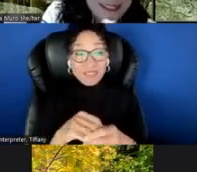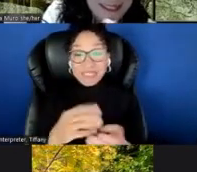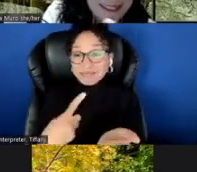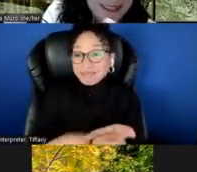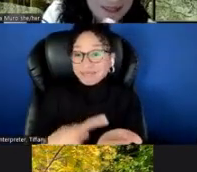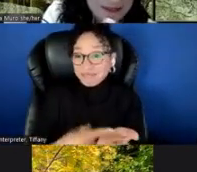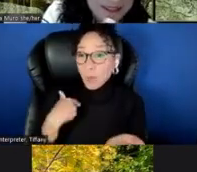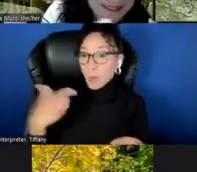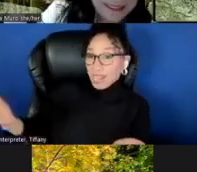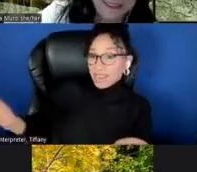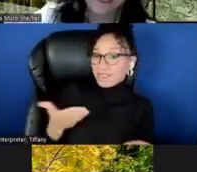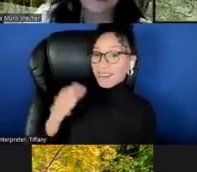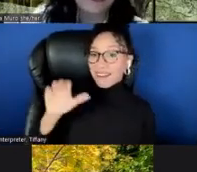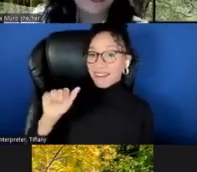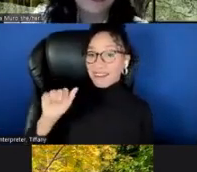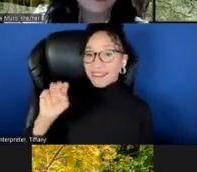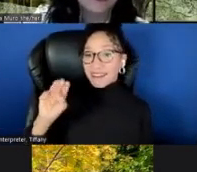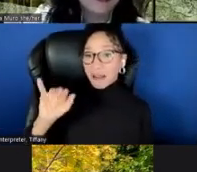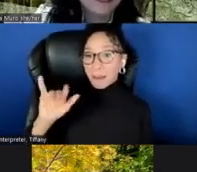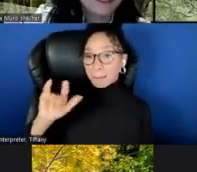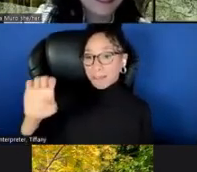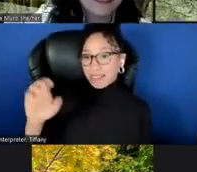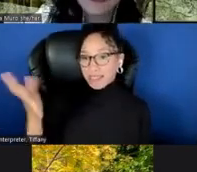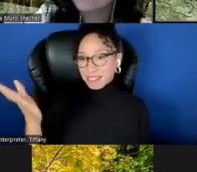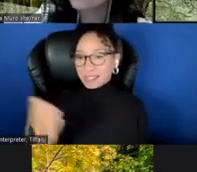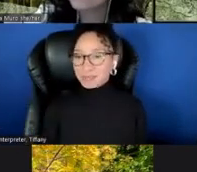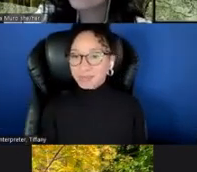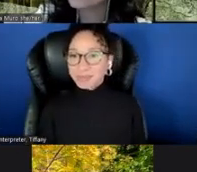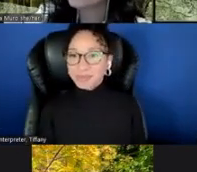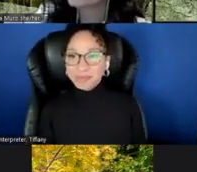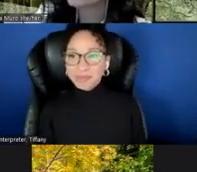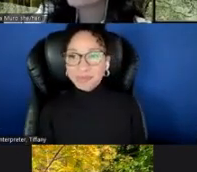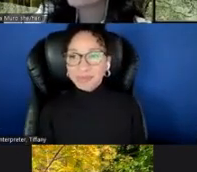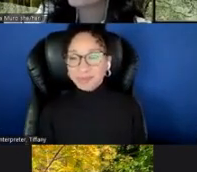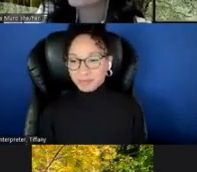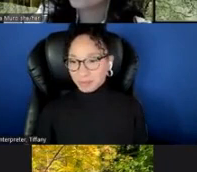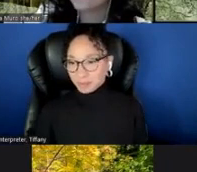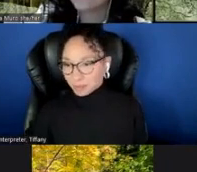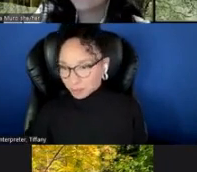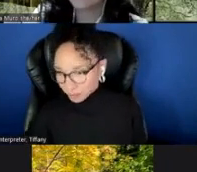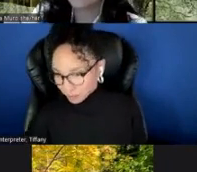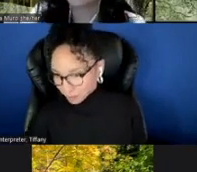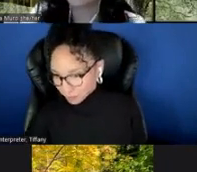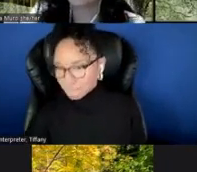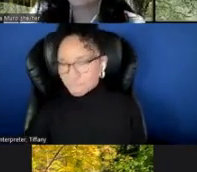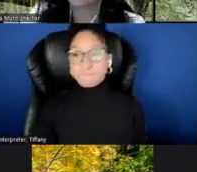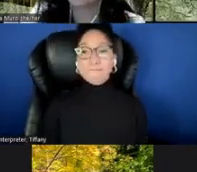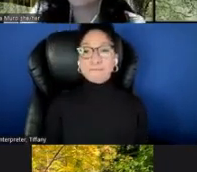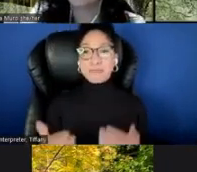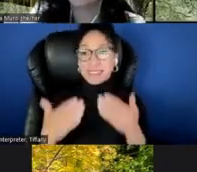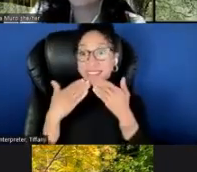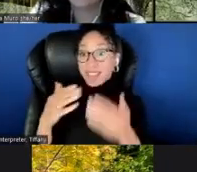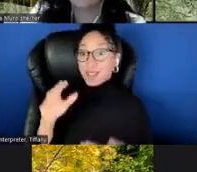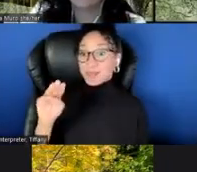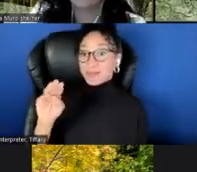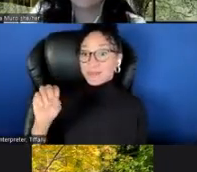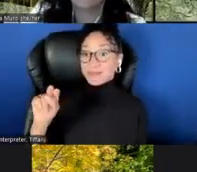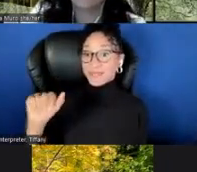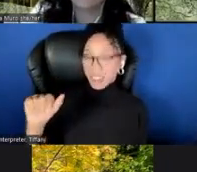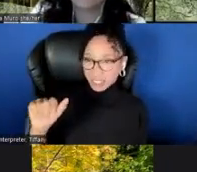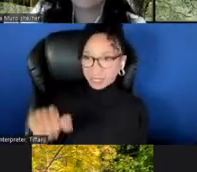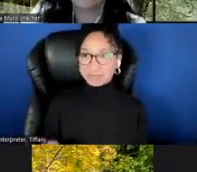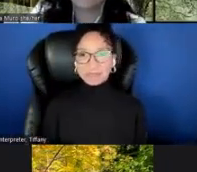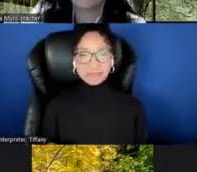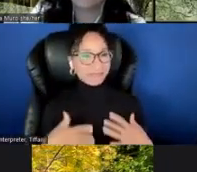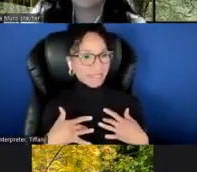the conversation. Thank you, Camille. Great. Thank you so much, Mona, and welcome everyone. It is delightful to be here